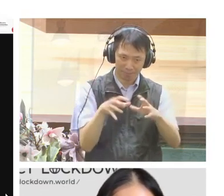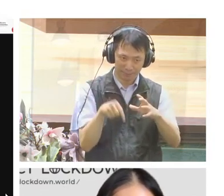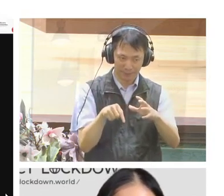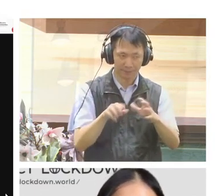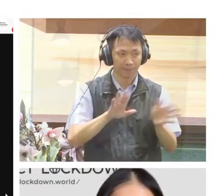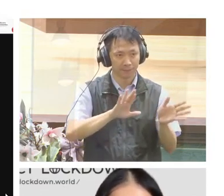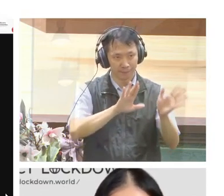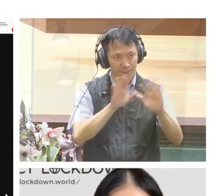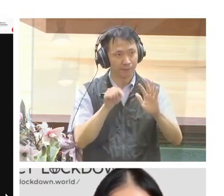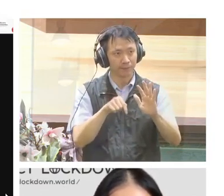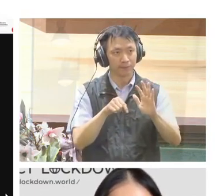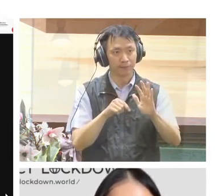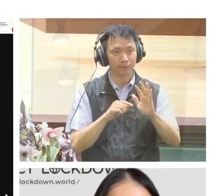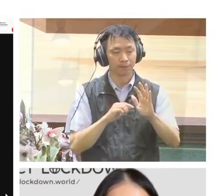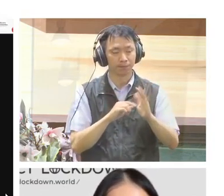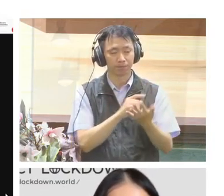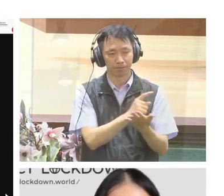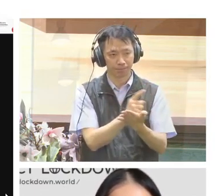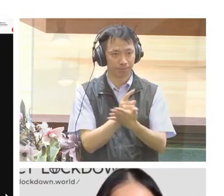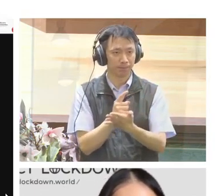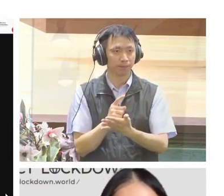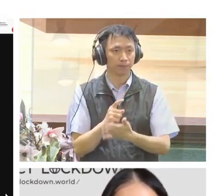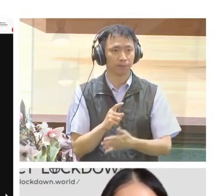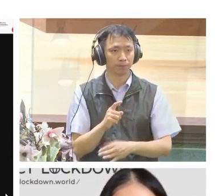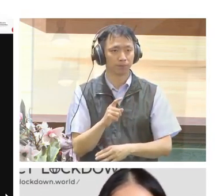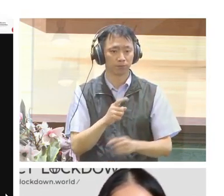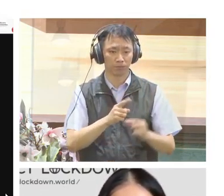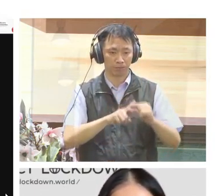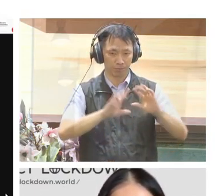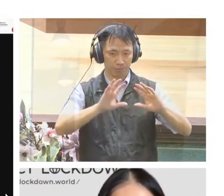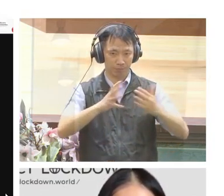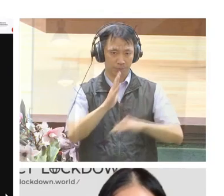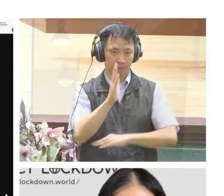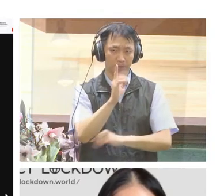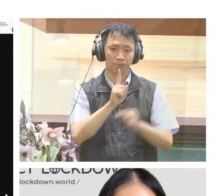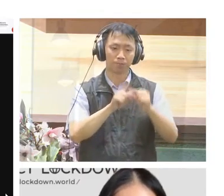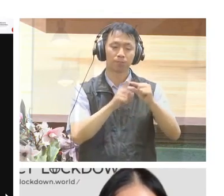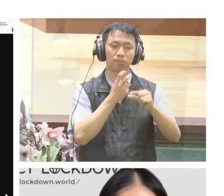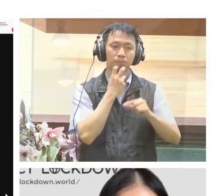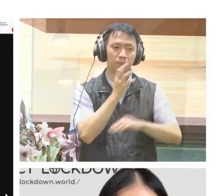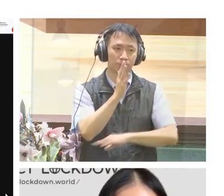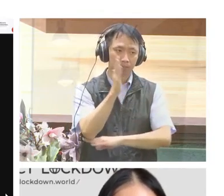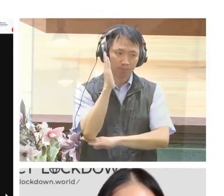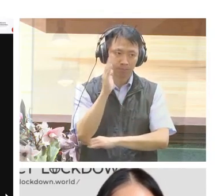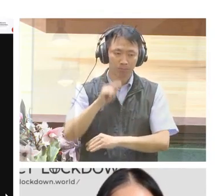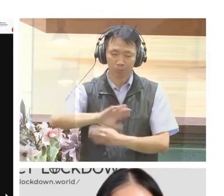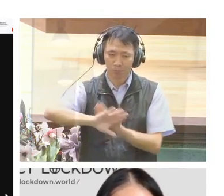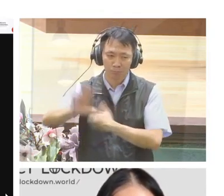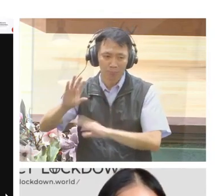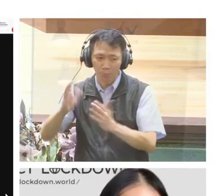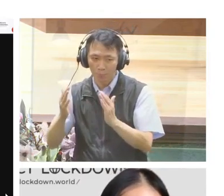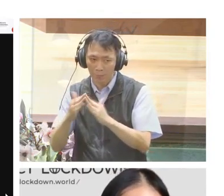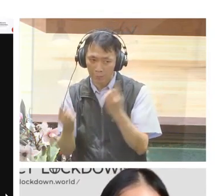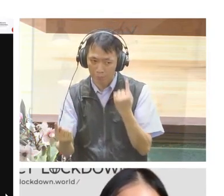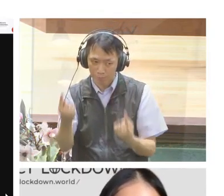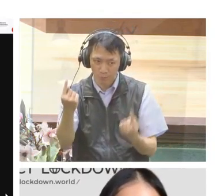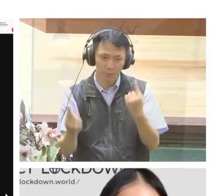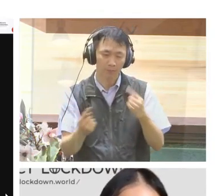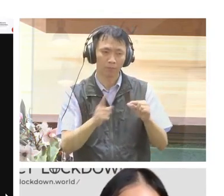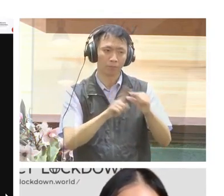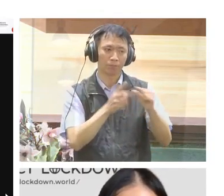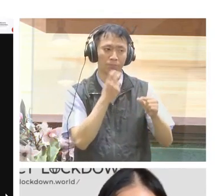PRC is much more influential. It issues guidelines for provincial governments to follow. And